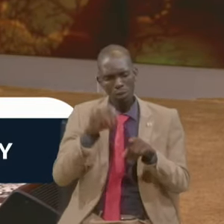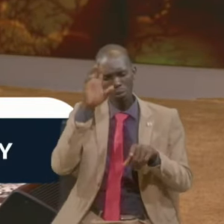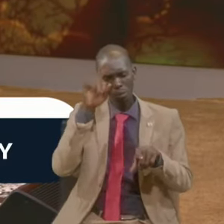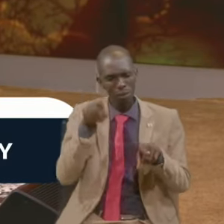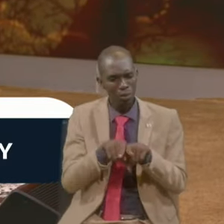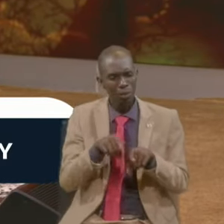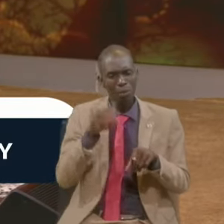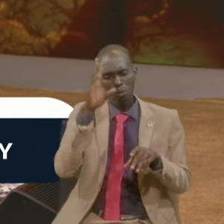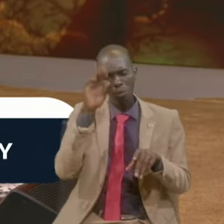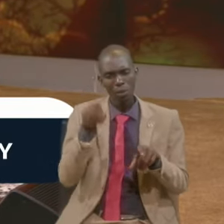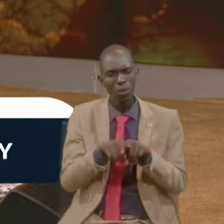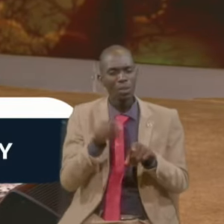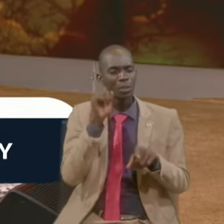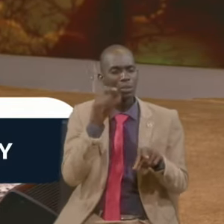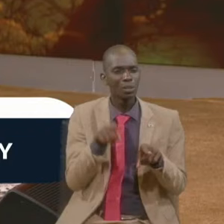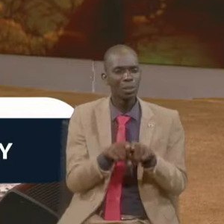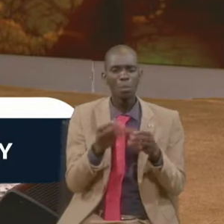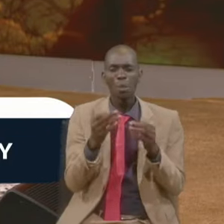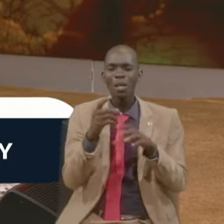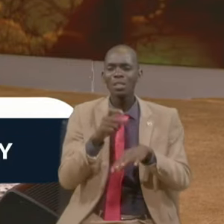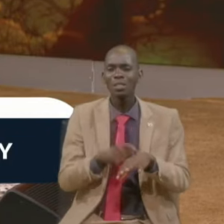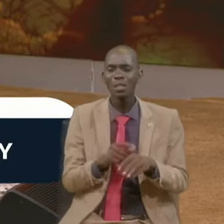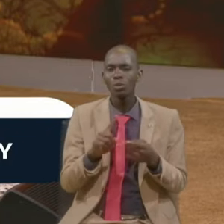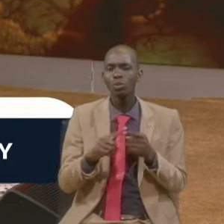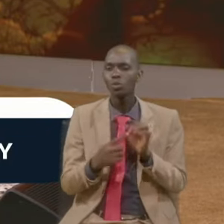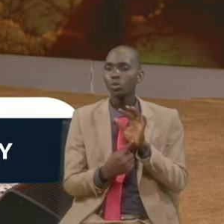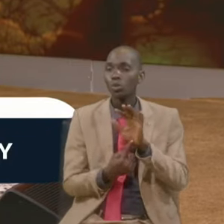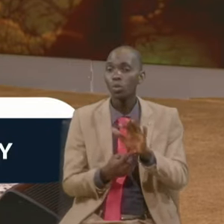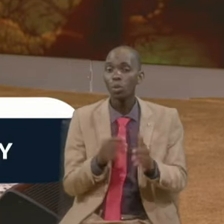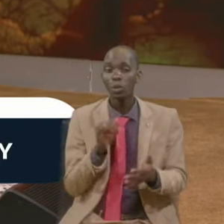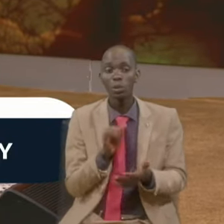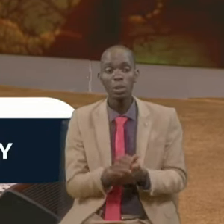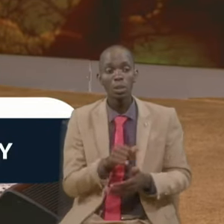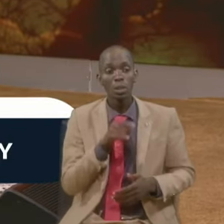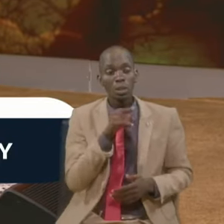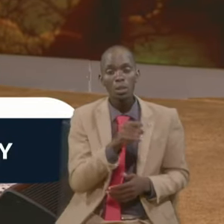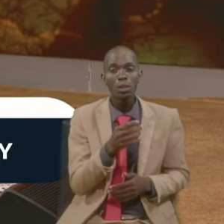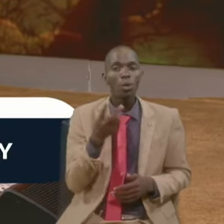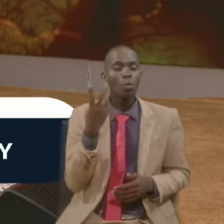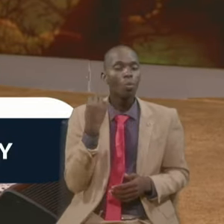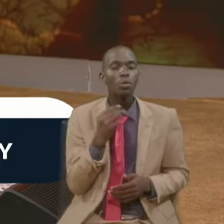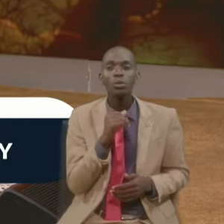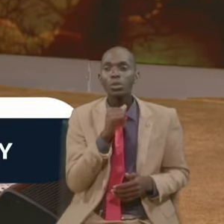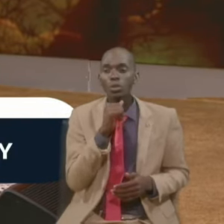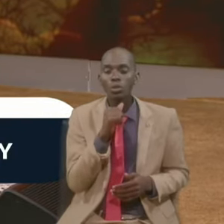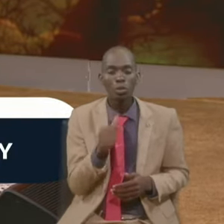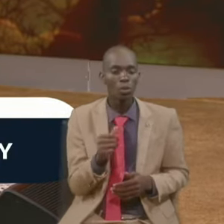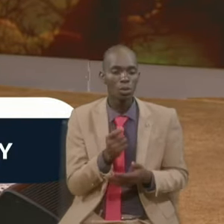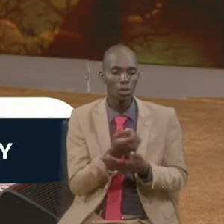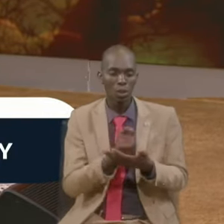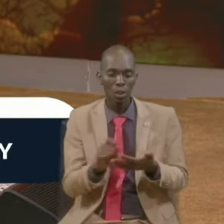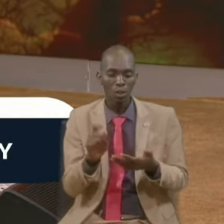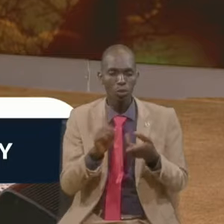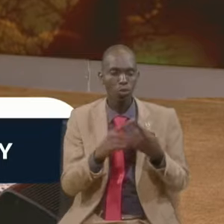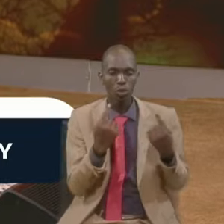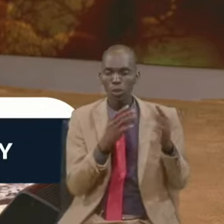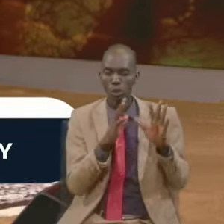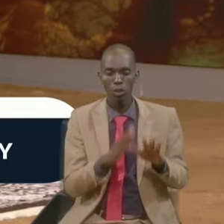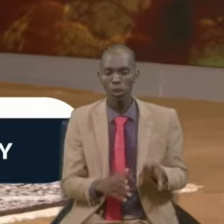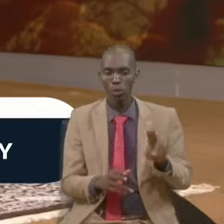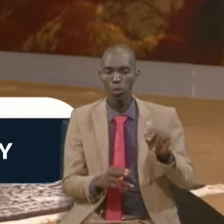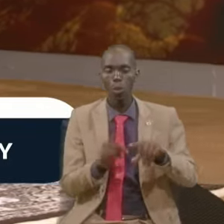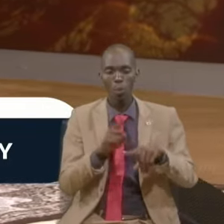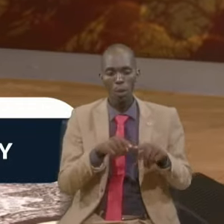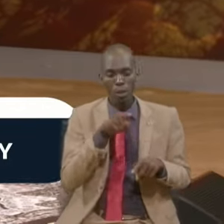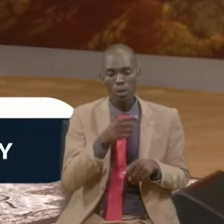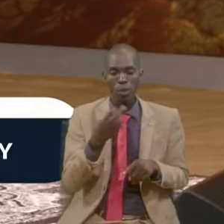brethren a lot of times to show he wasn't writing to sinners, he was writing to the people who know the Lord,